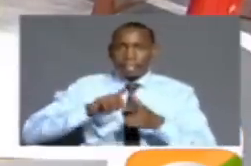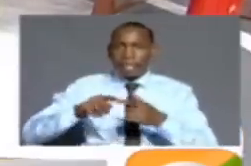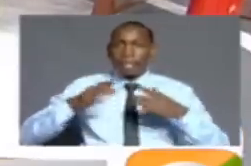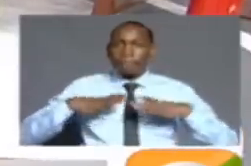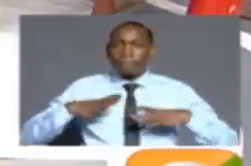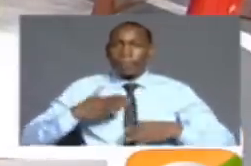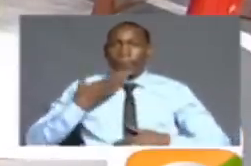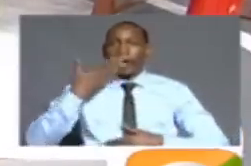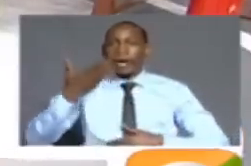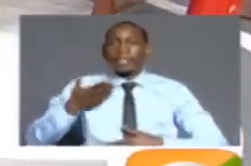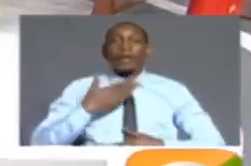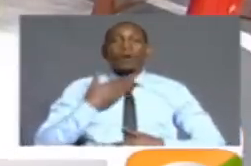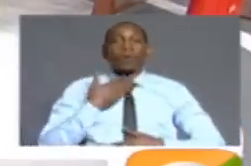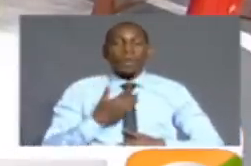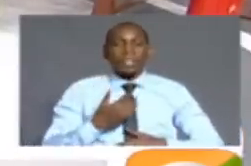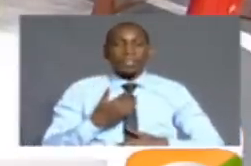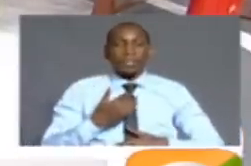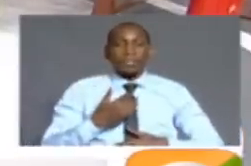come and say,